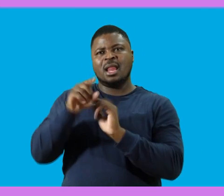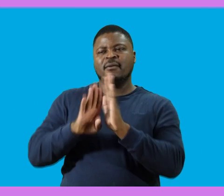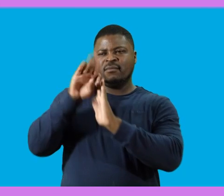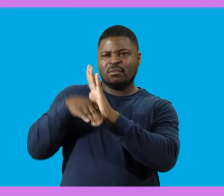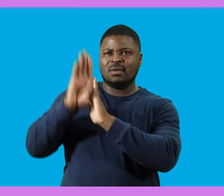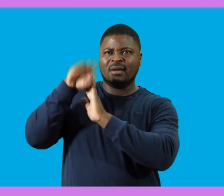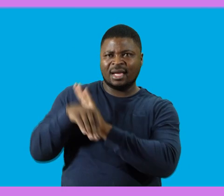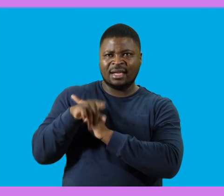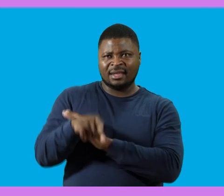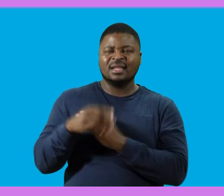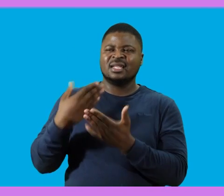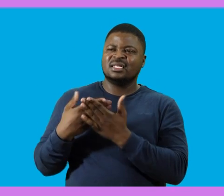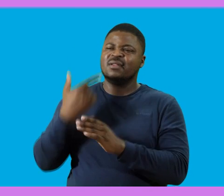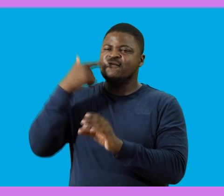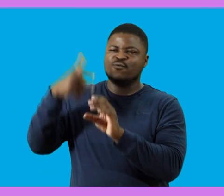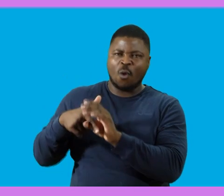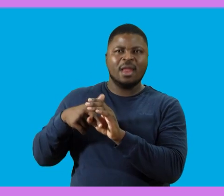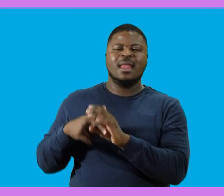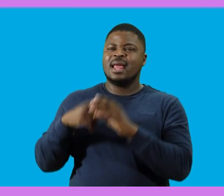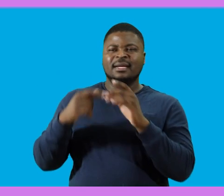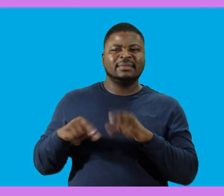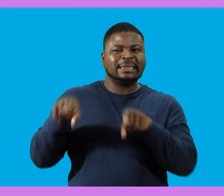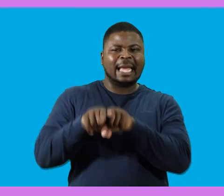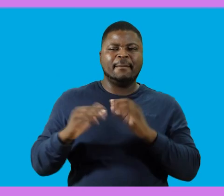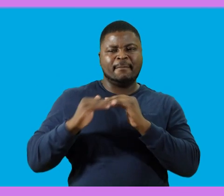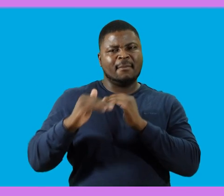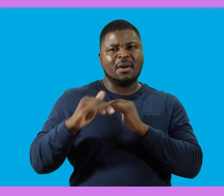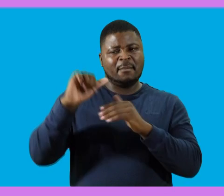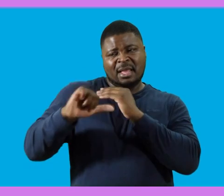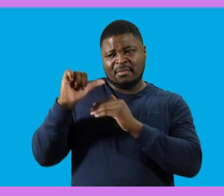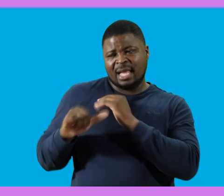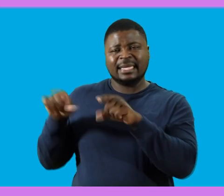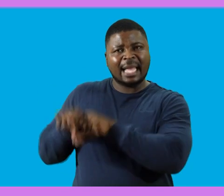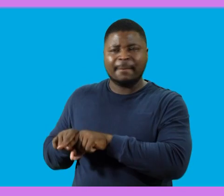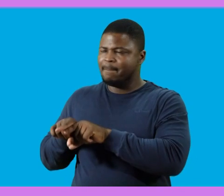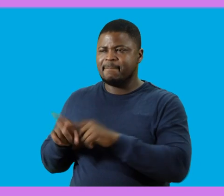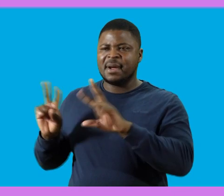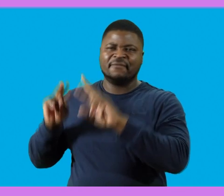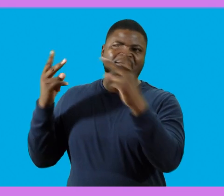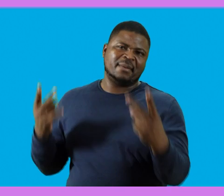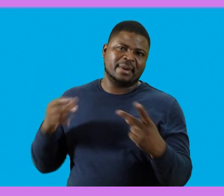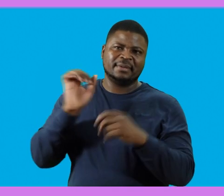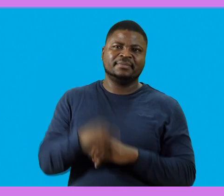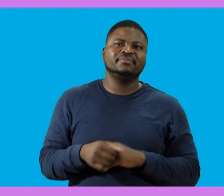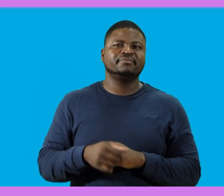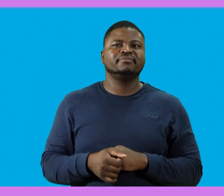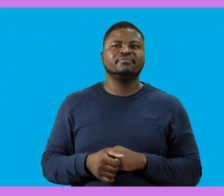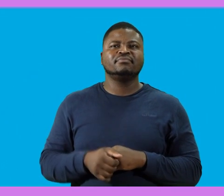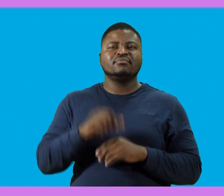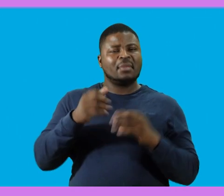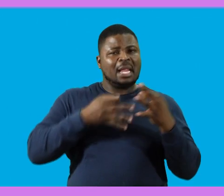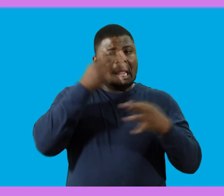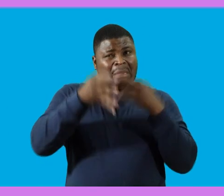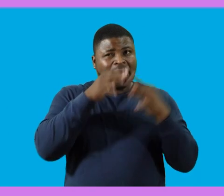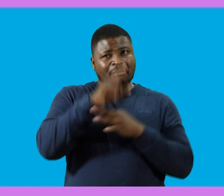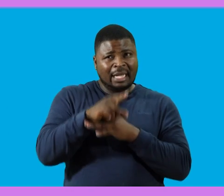and that is how you will attempt a question like that. Explain how the Sithole family can